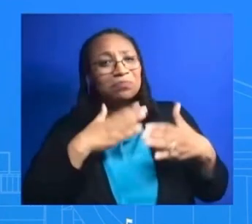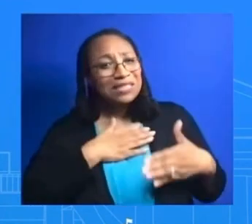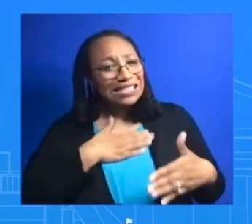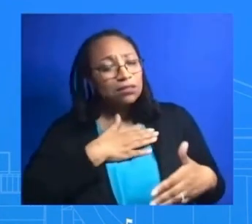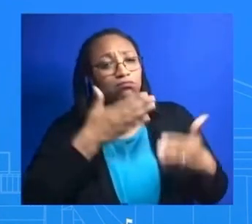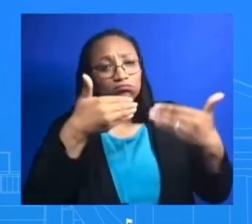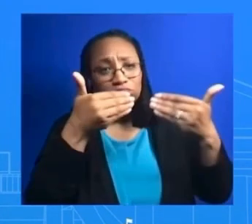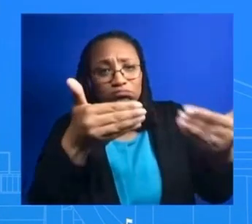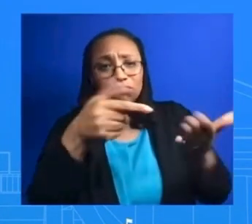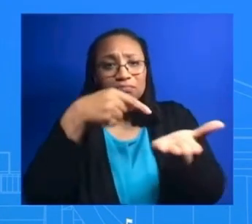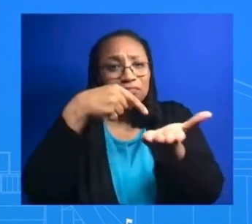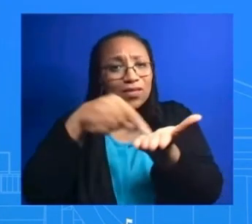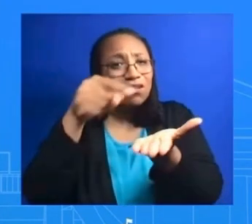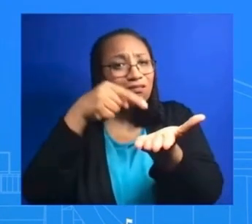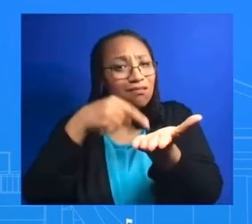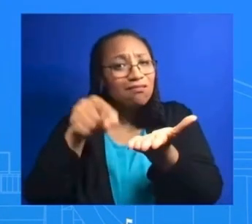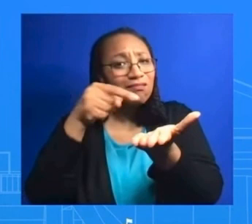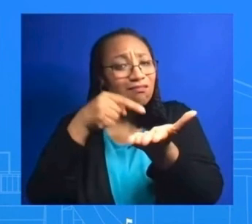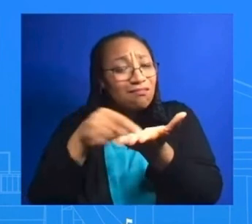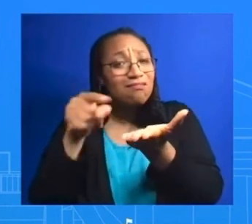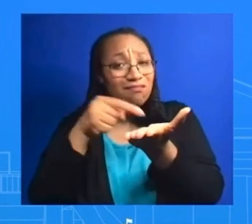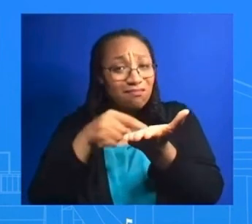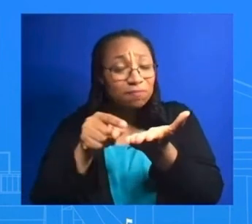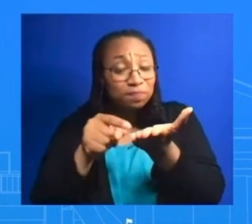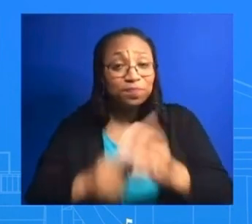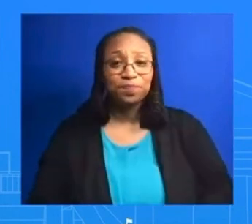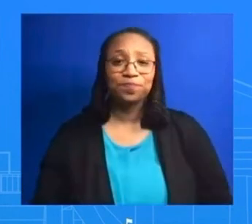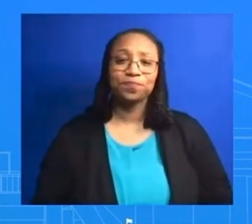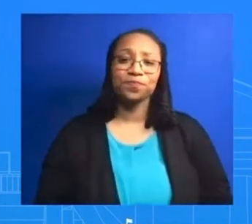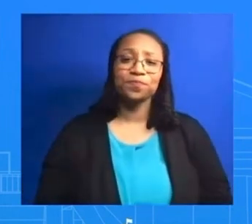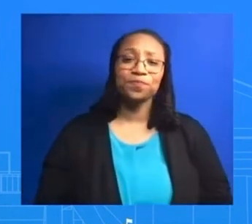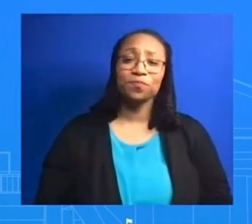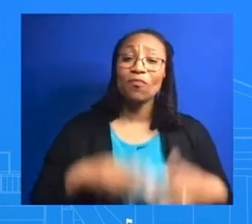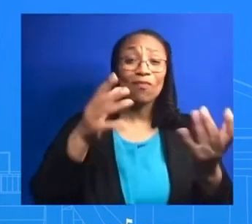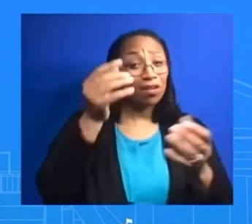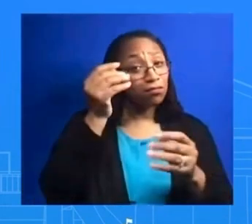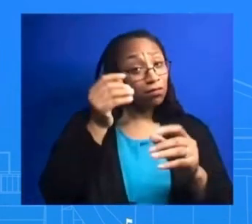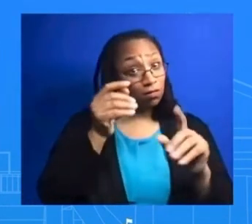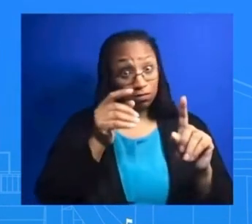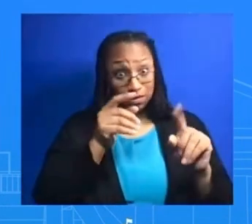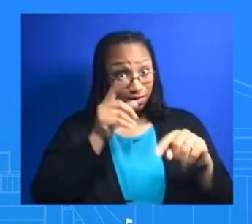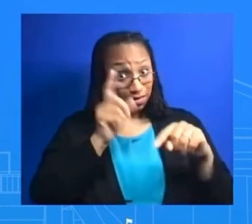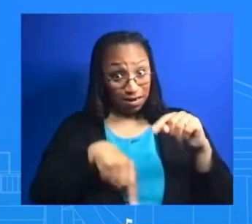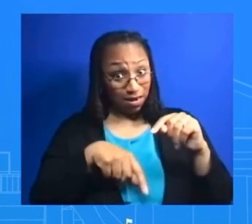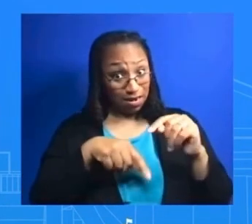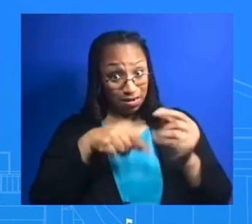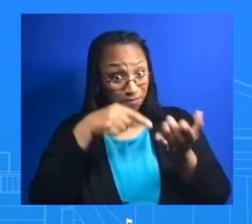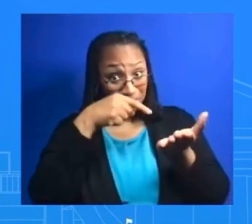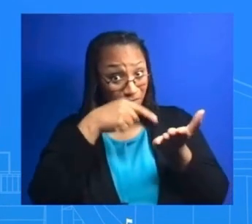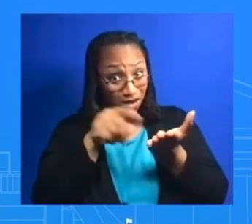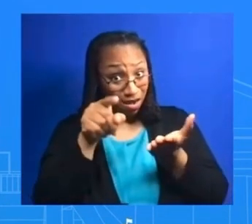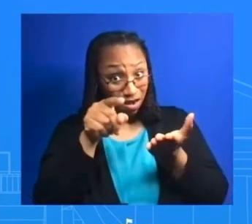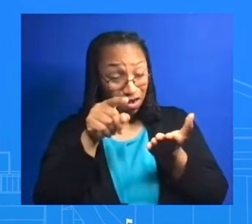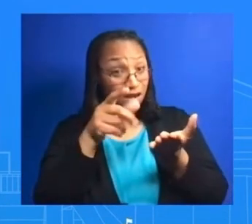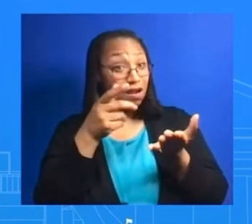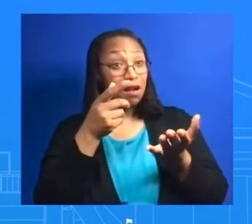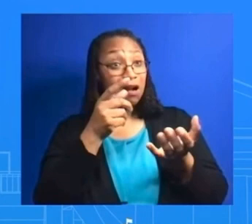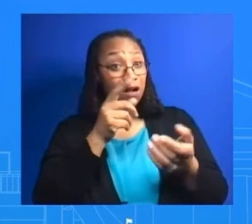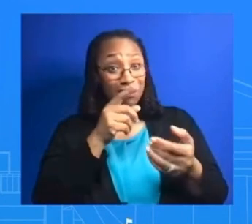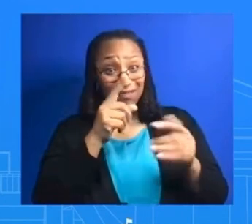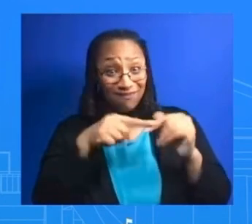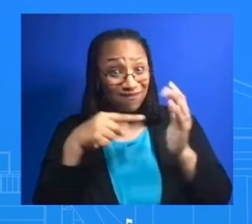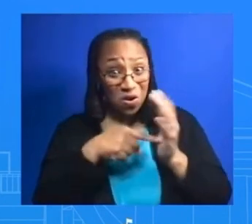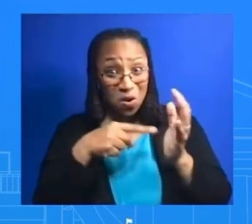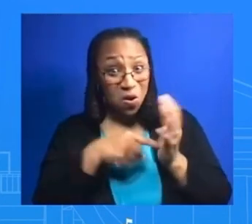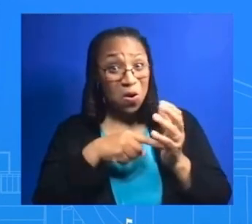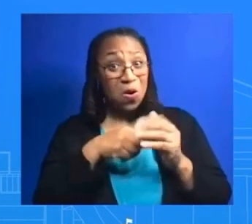not sending information to credit agencies if they're missing a payment. But we're encouraging payment to be made, and interest will be accruing in the process.